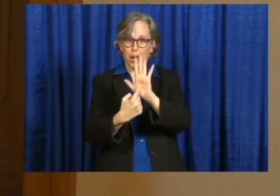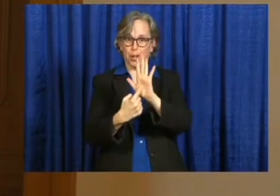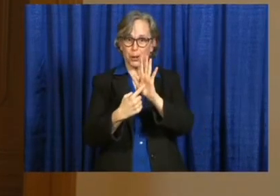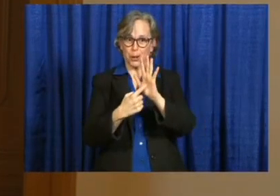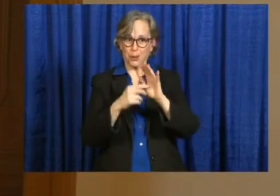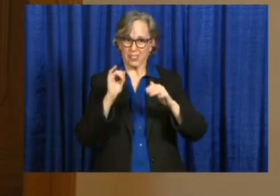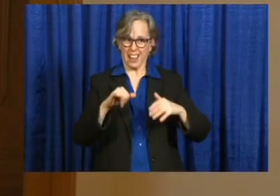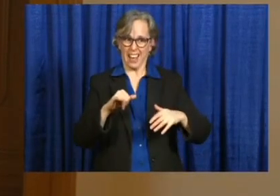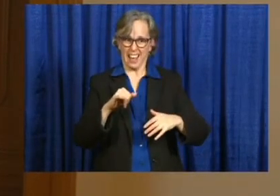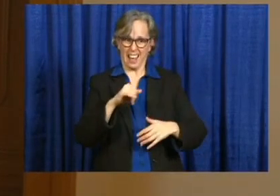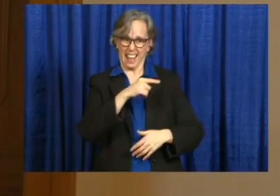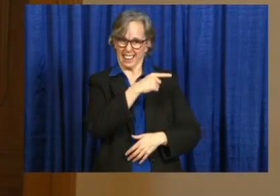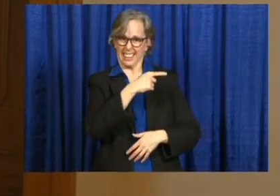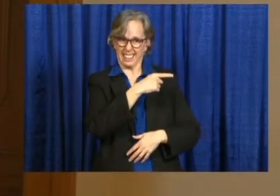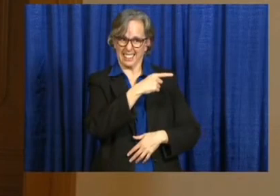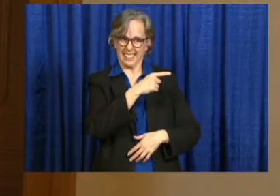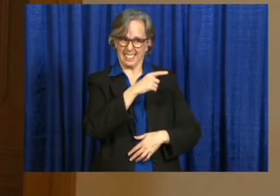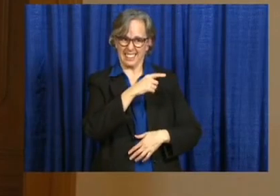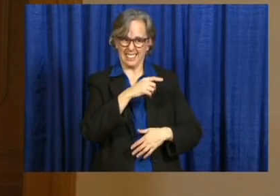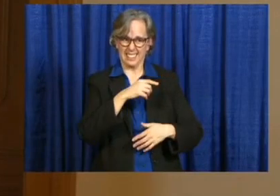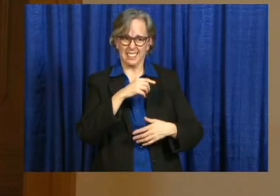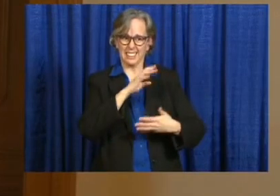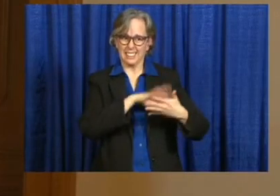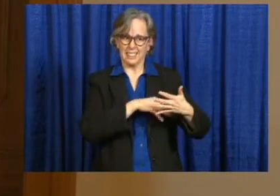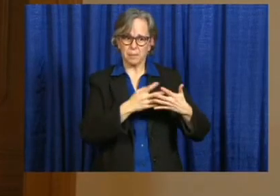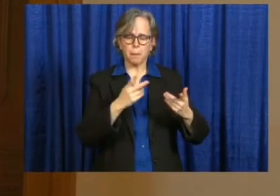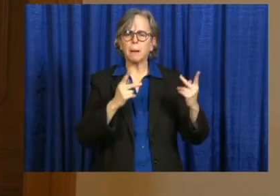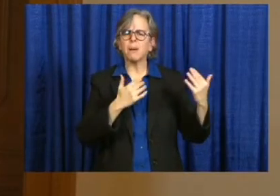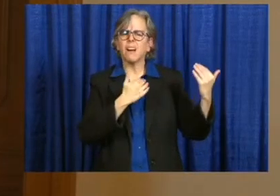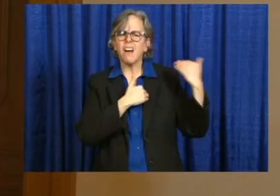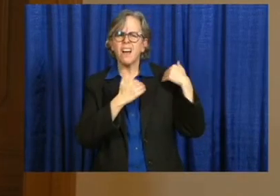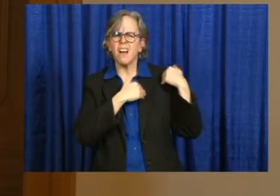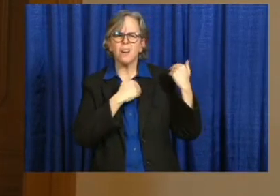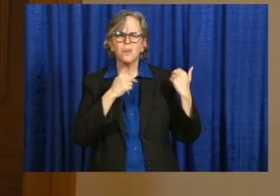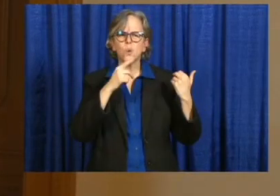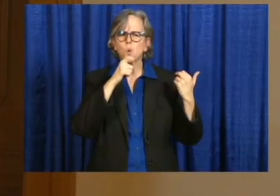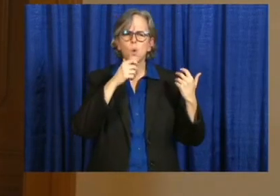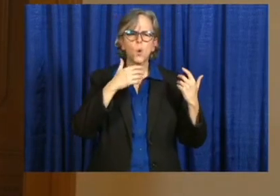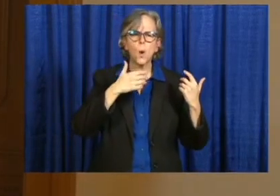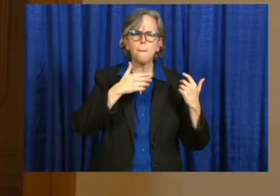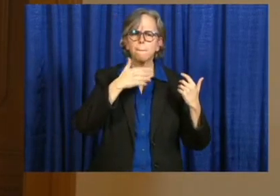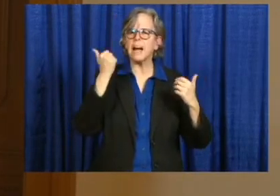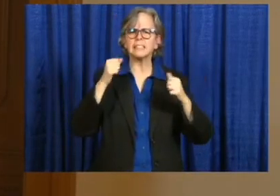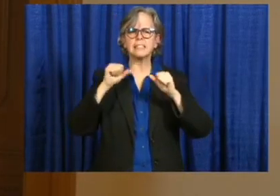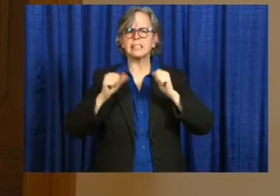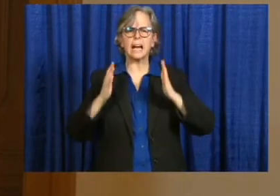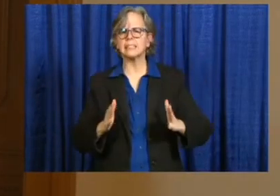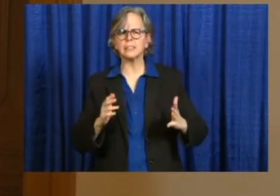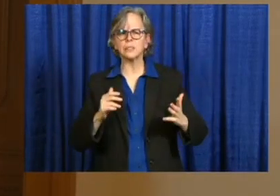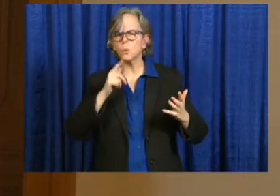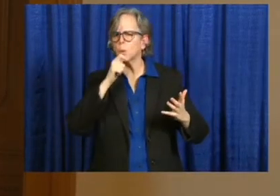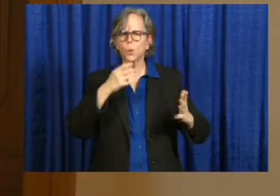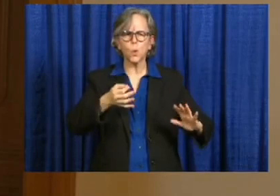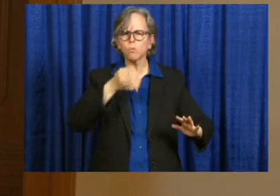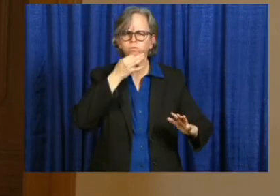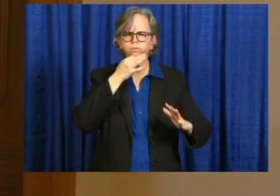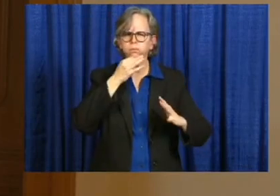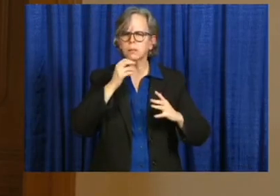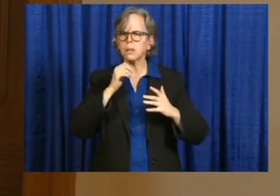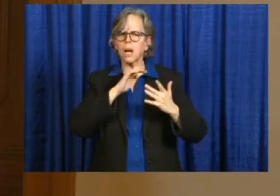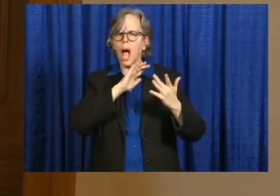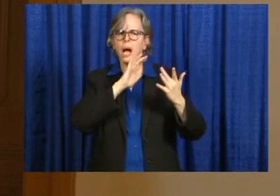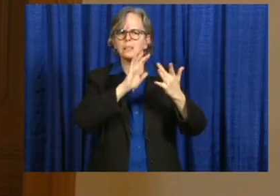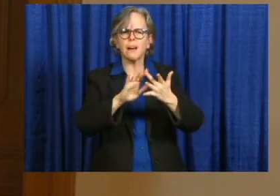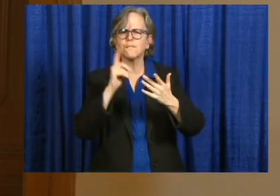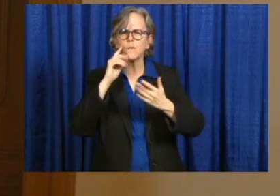lot of folks out there ask me, who are the best scientists? Who should we be looking to for information? And one of